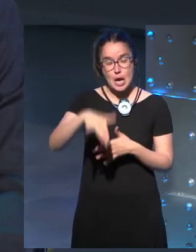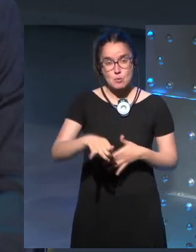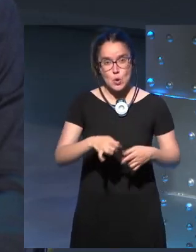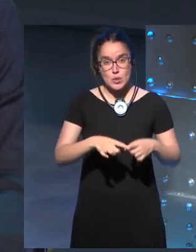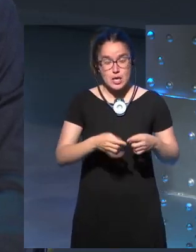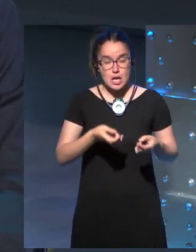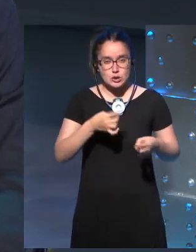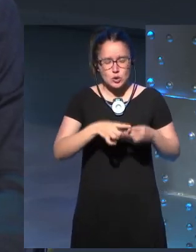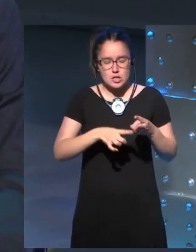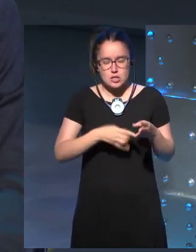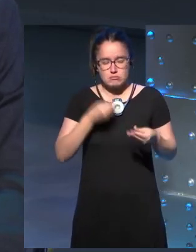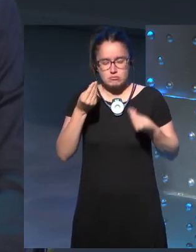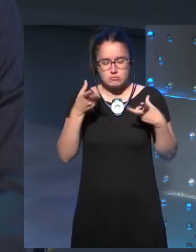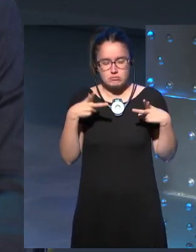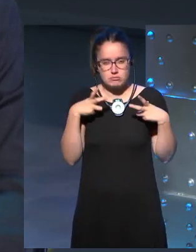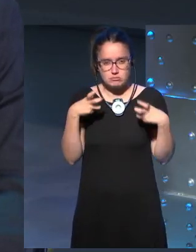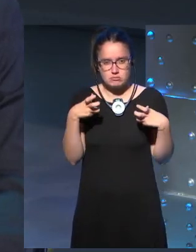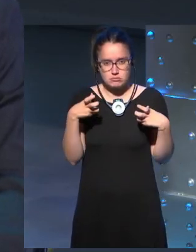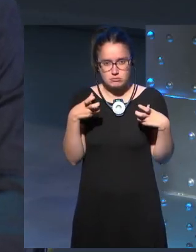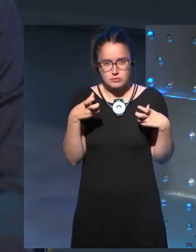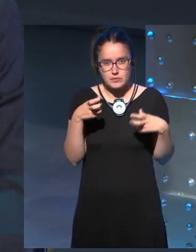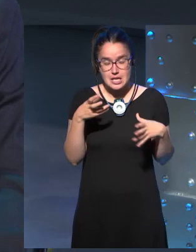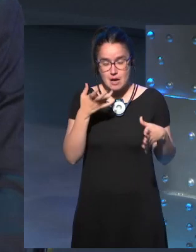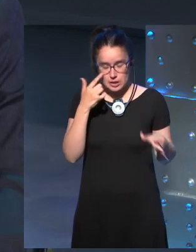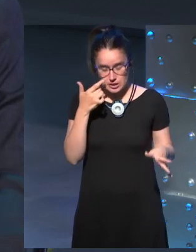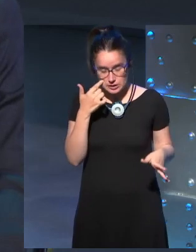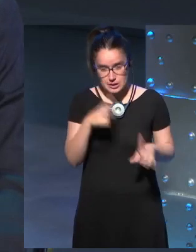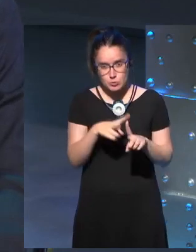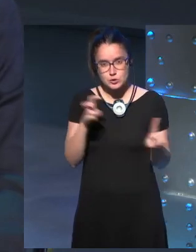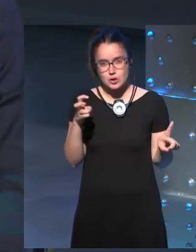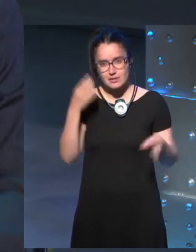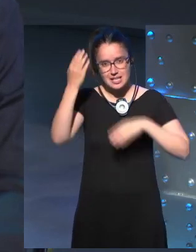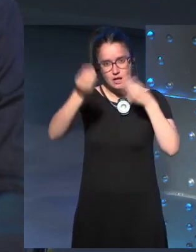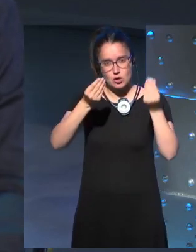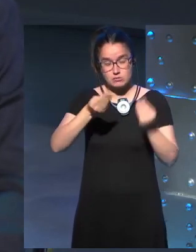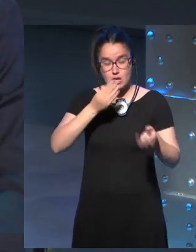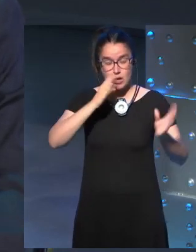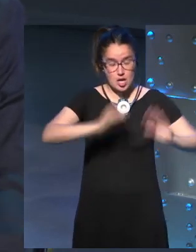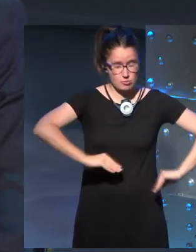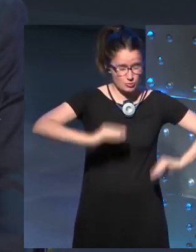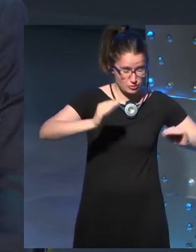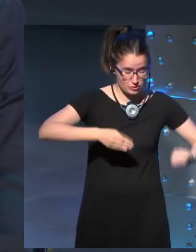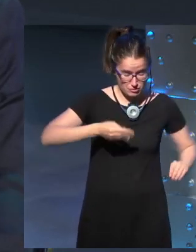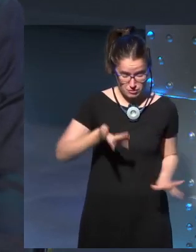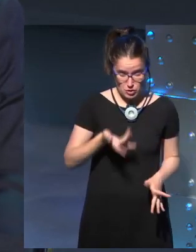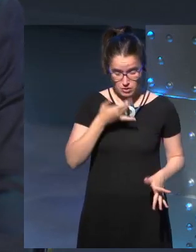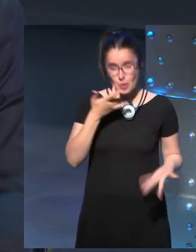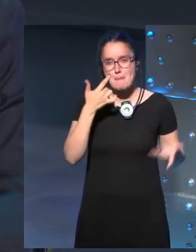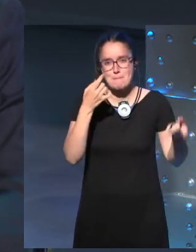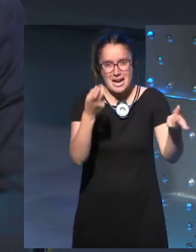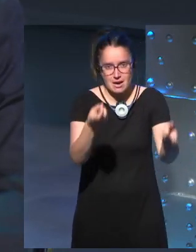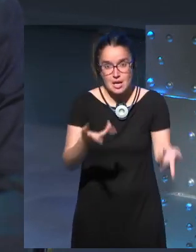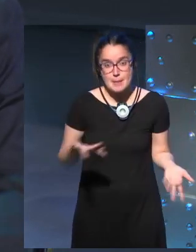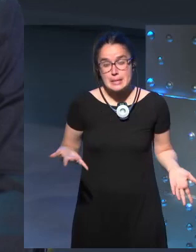speaks about superstitions, and these are superstitions that, from the rational point of view, are quite stupid. And